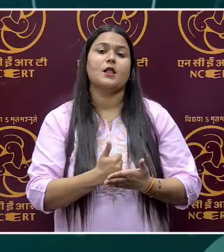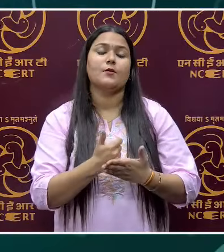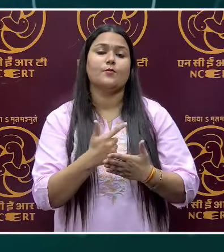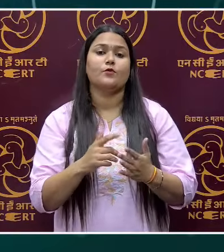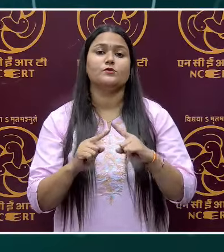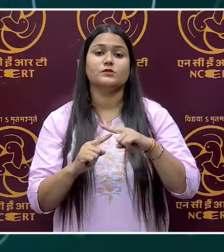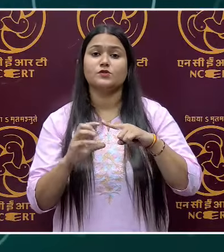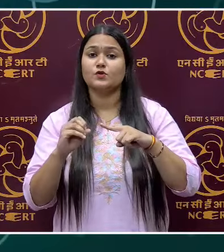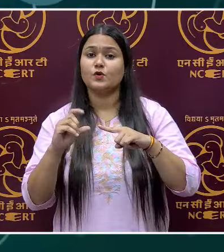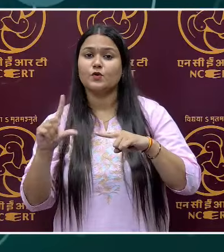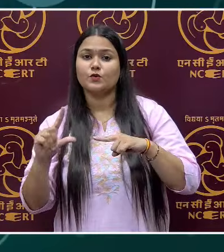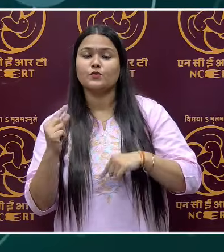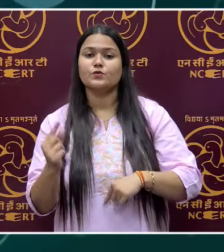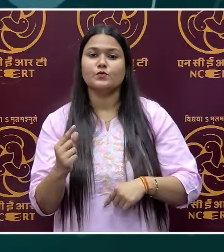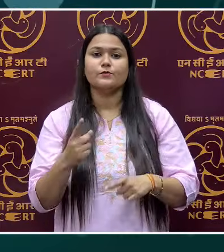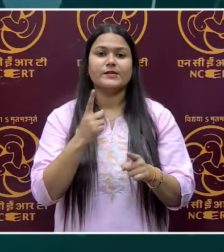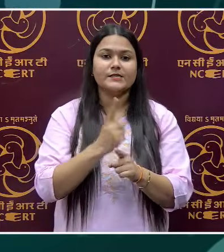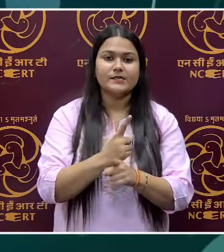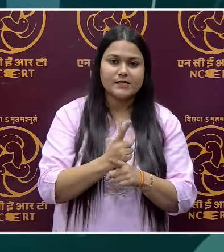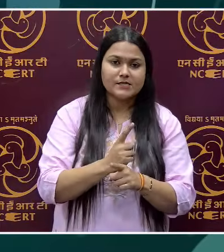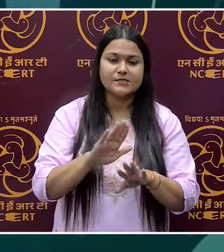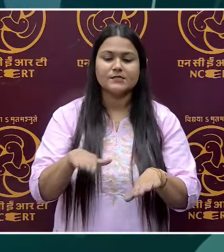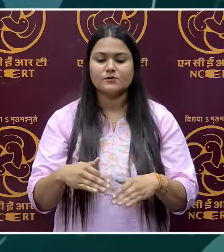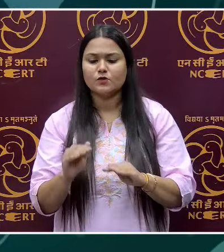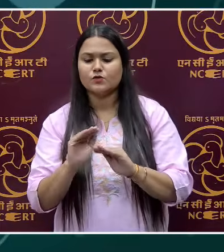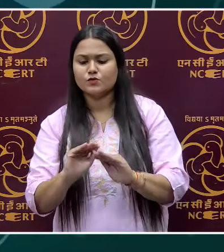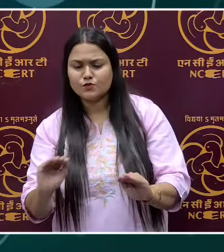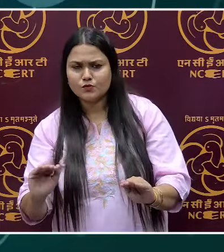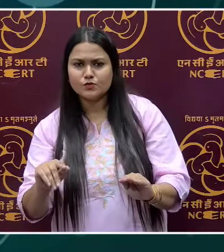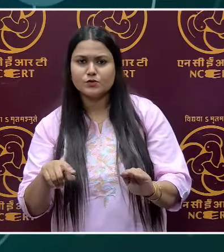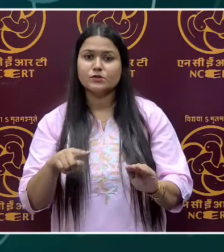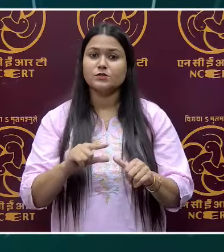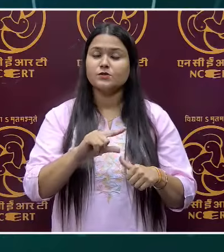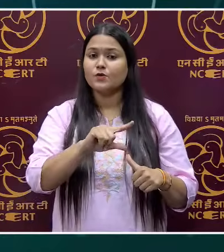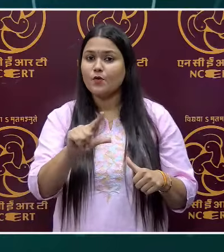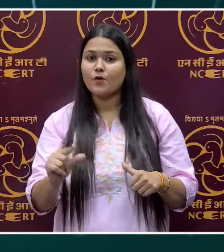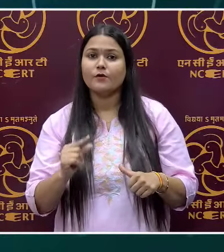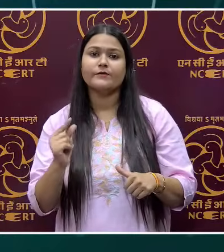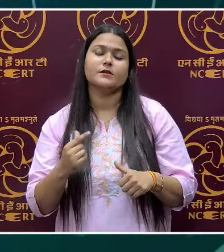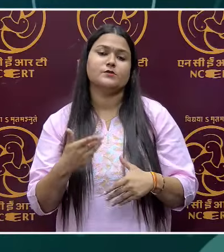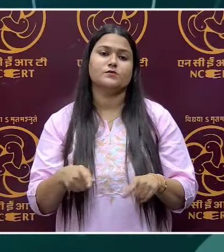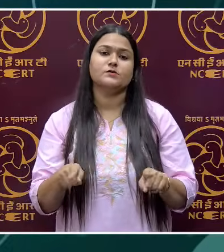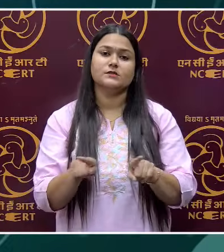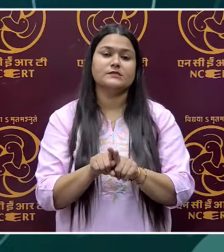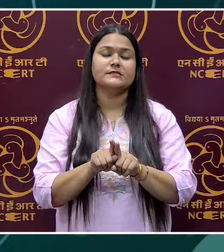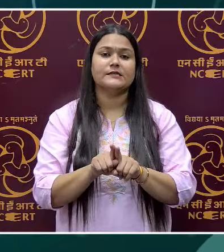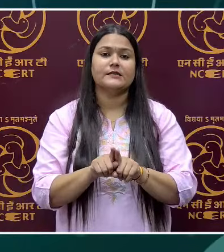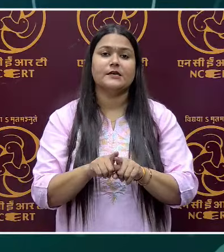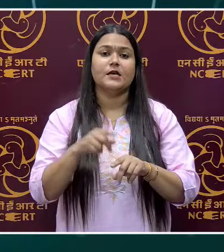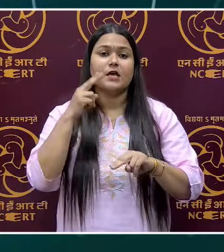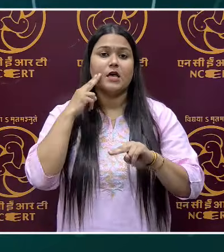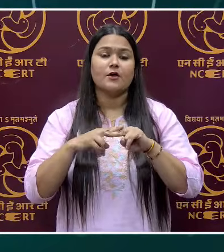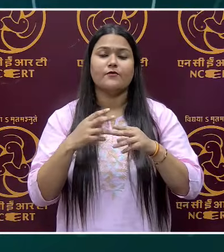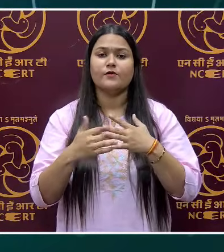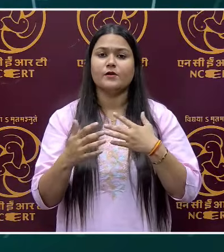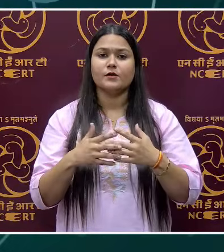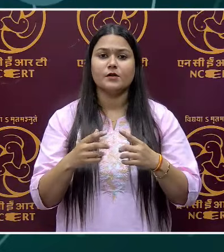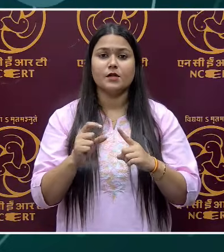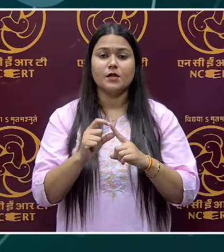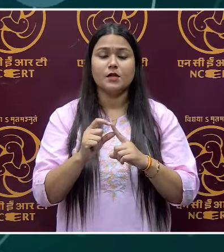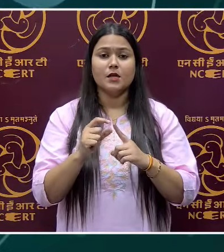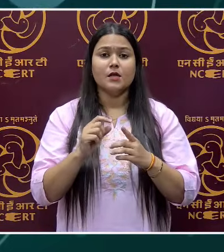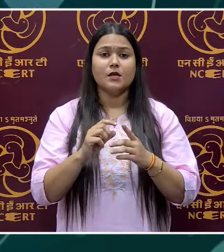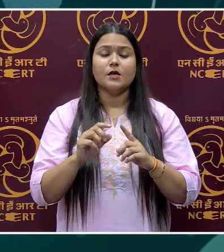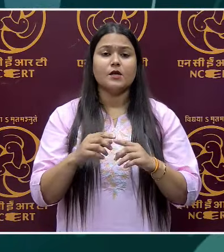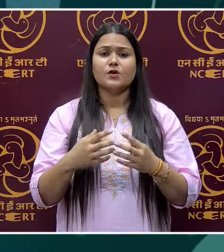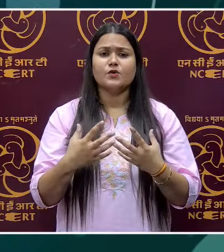can be use teachers in their schools using a device. They need not a physical infrastructure